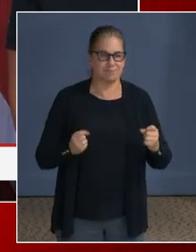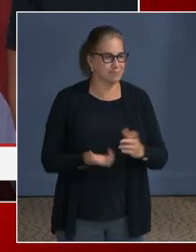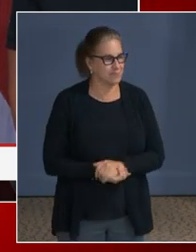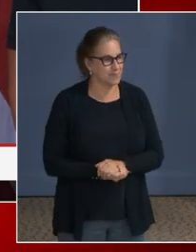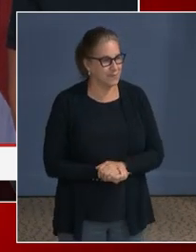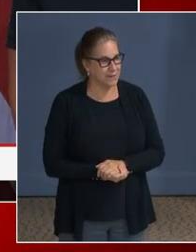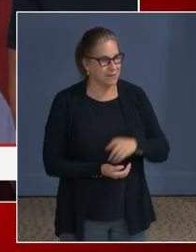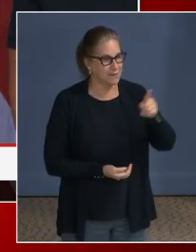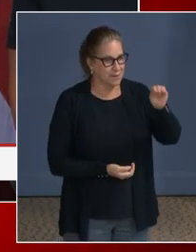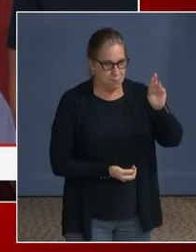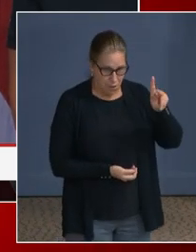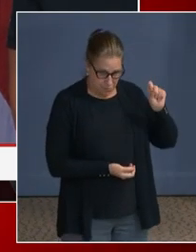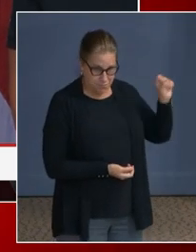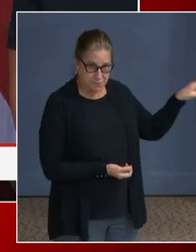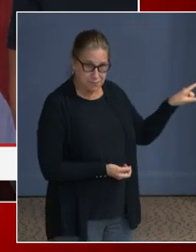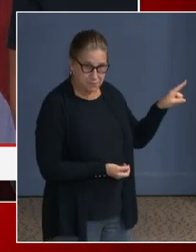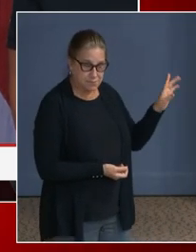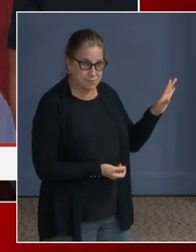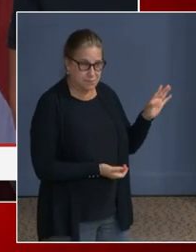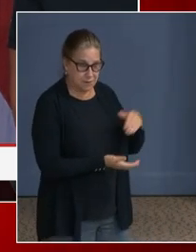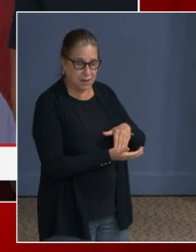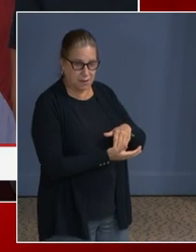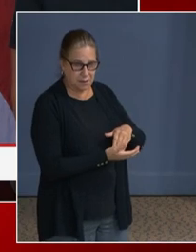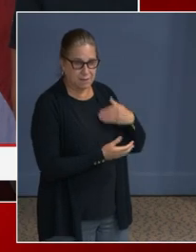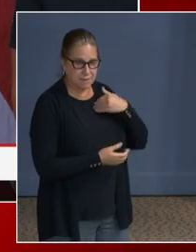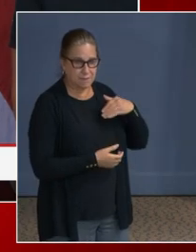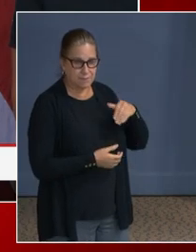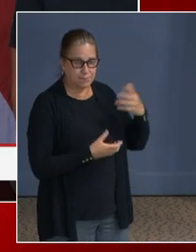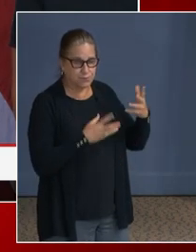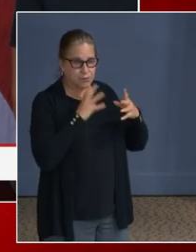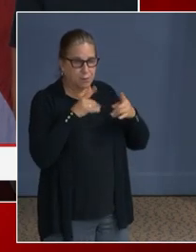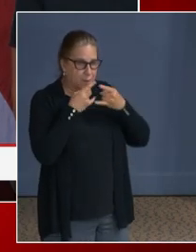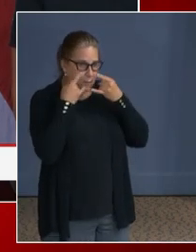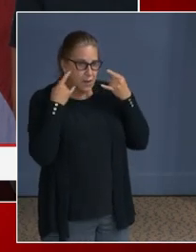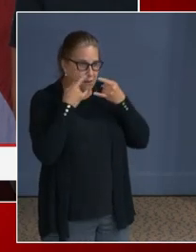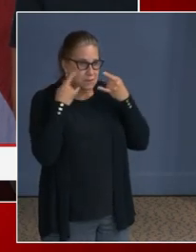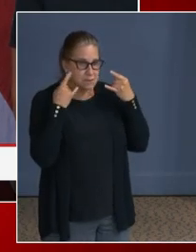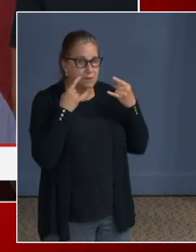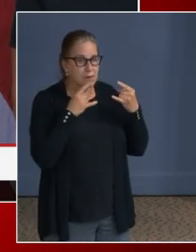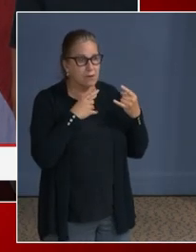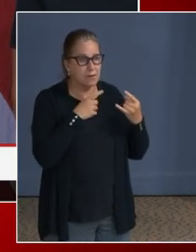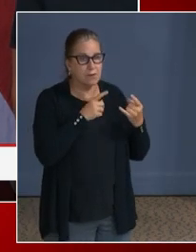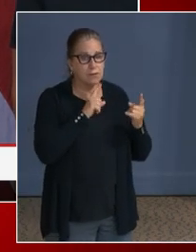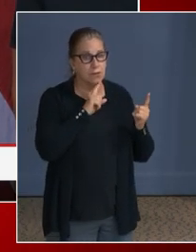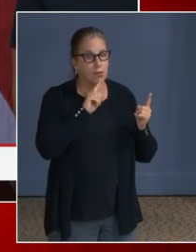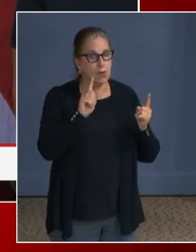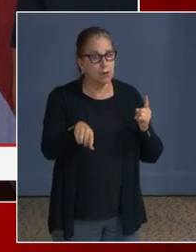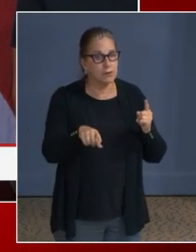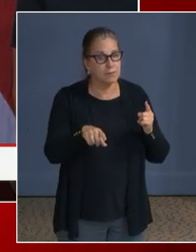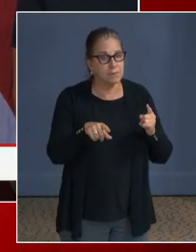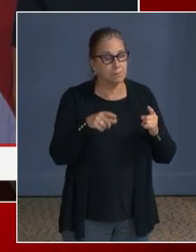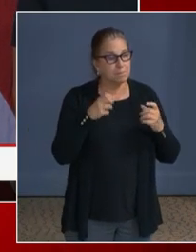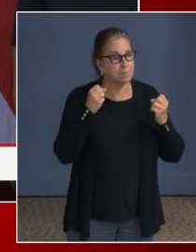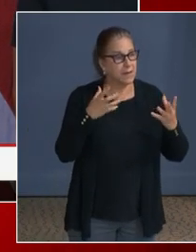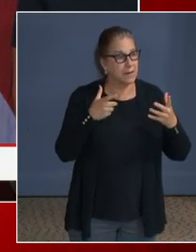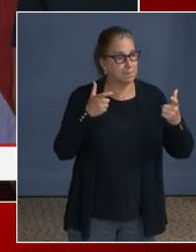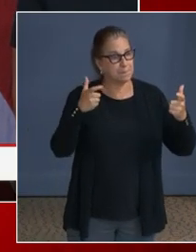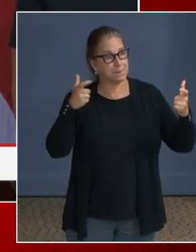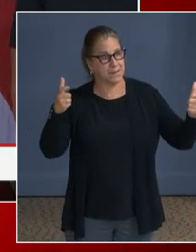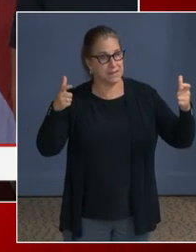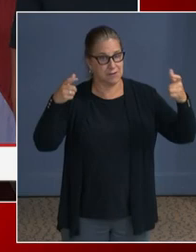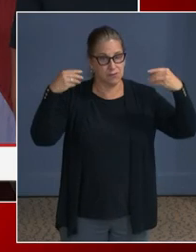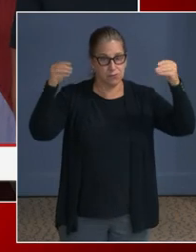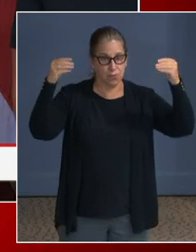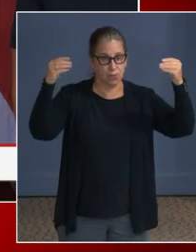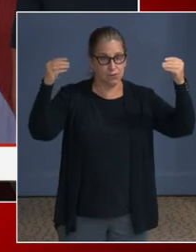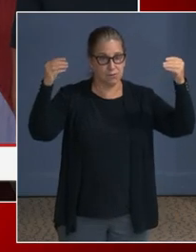Yes? Can I ask about the mask order? Several large retailers who are located here